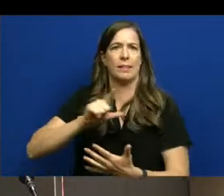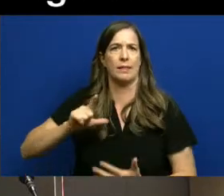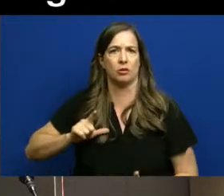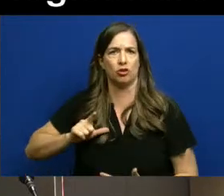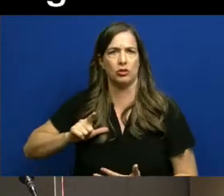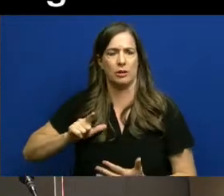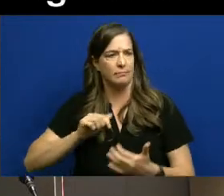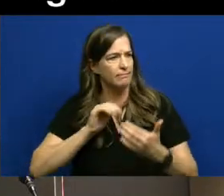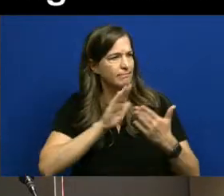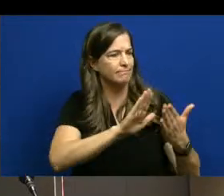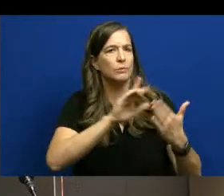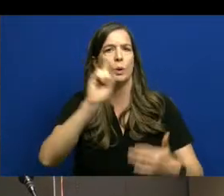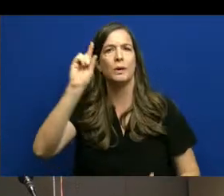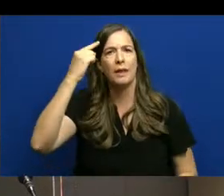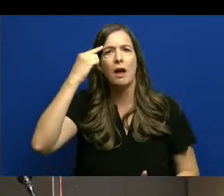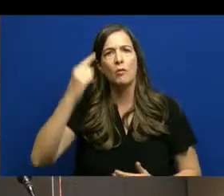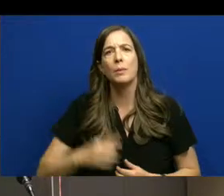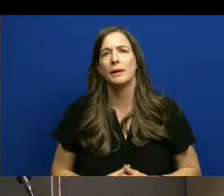with the government.